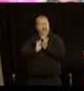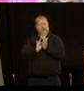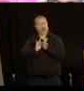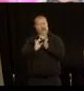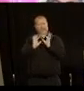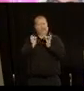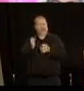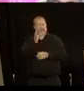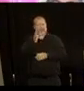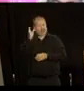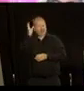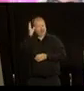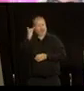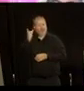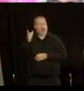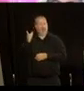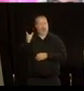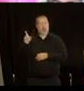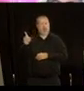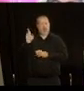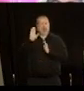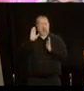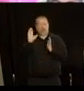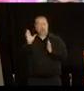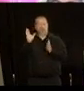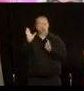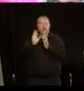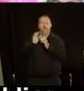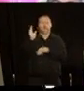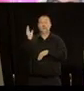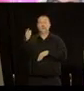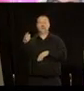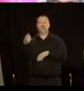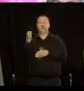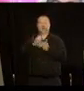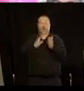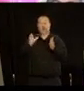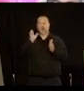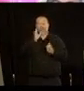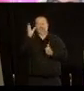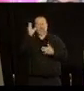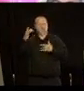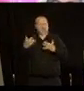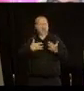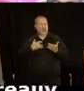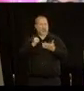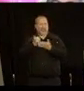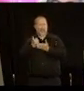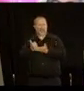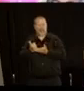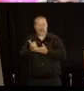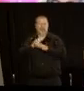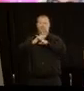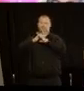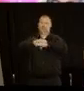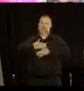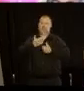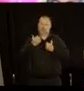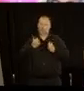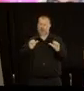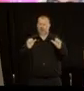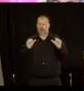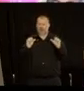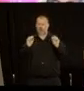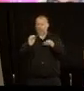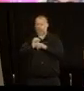care parents, really conducting listening sessions to understand what are some of the barriers and impediments to staying in the field, and